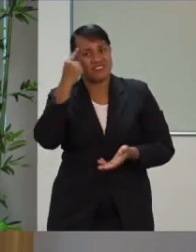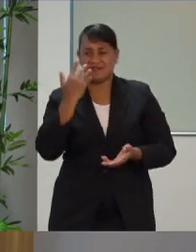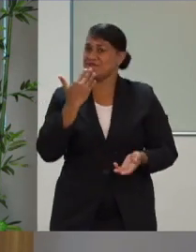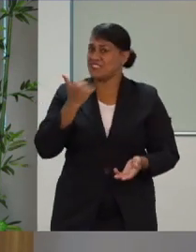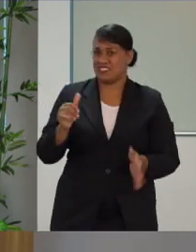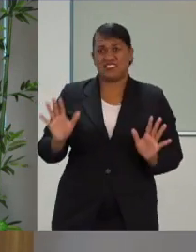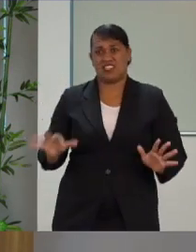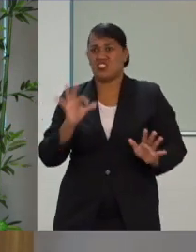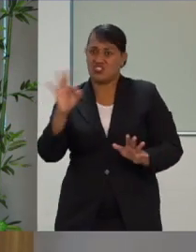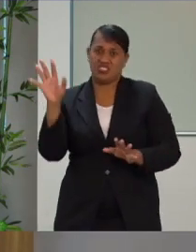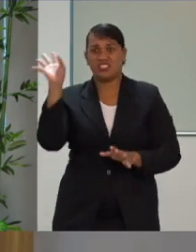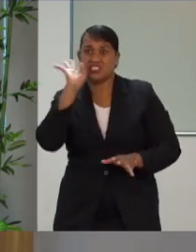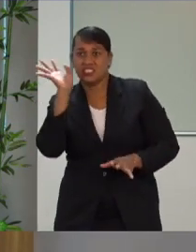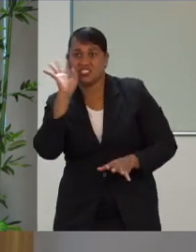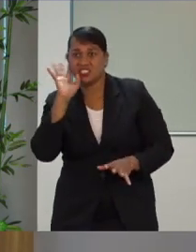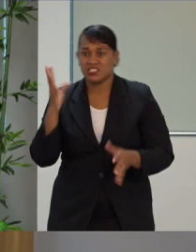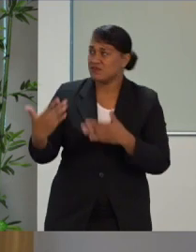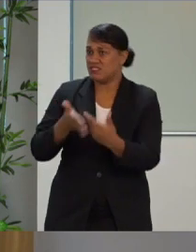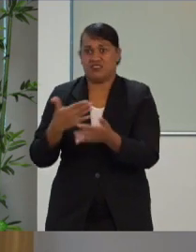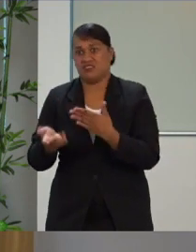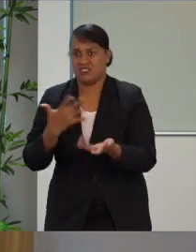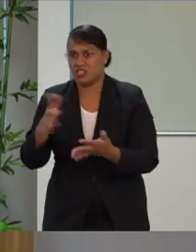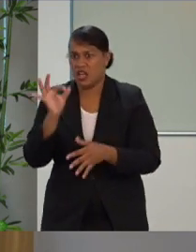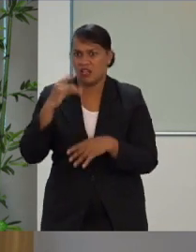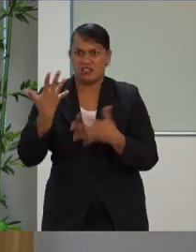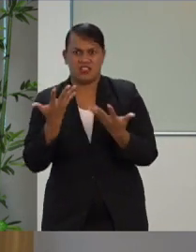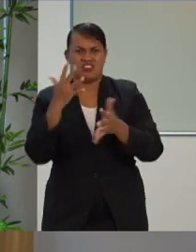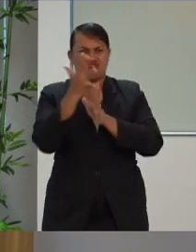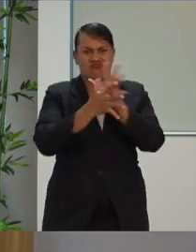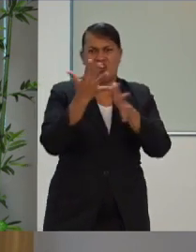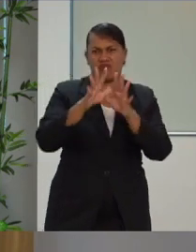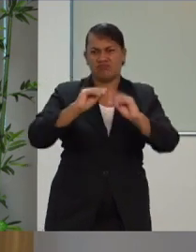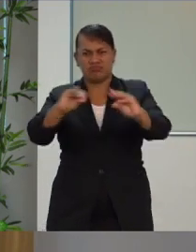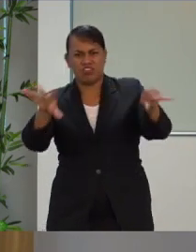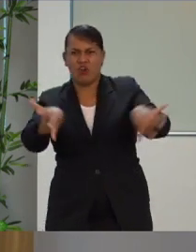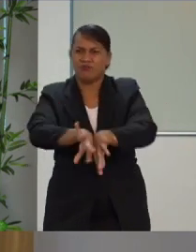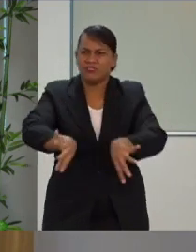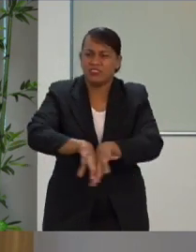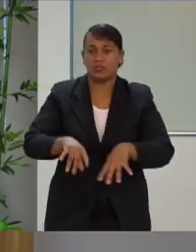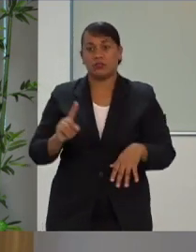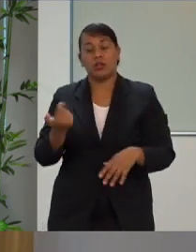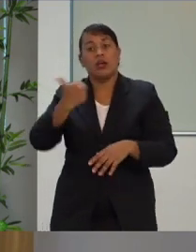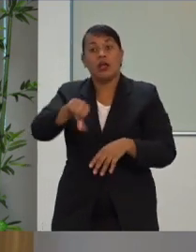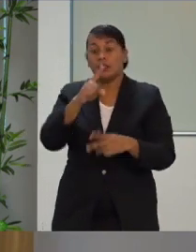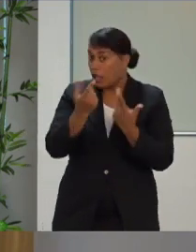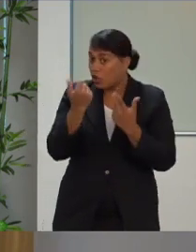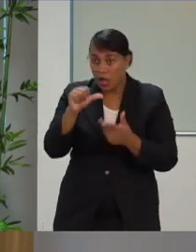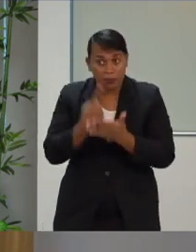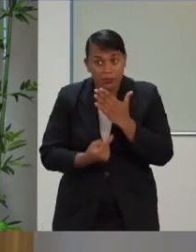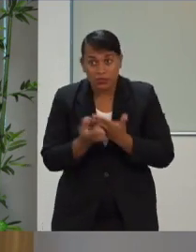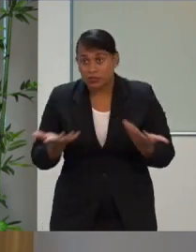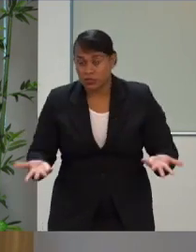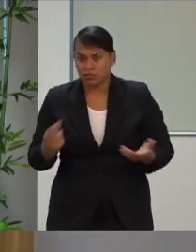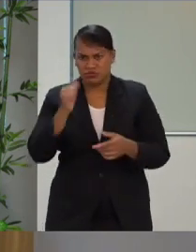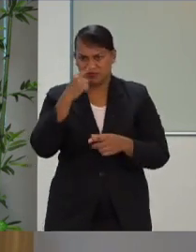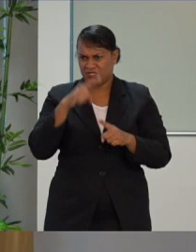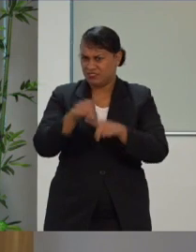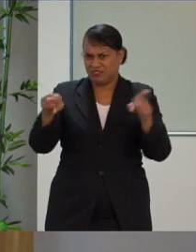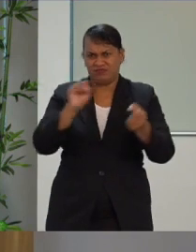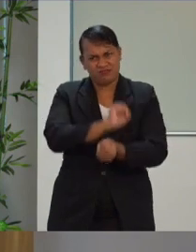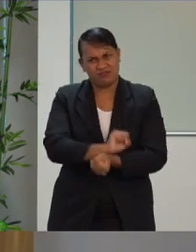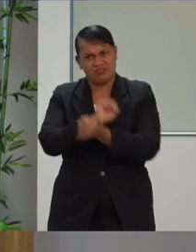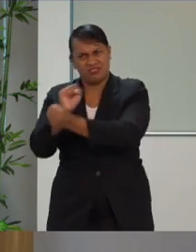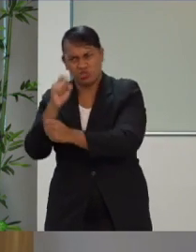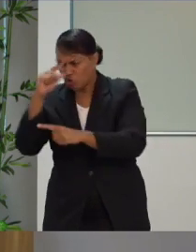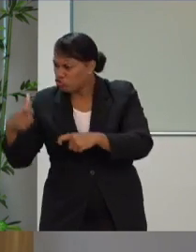such things. The reality of the matter is that if there was no such law, by now somebody would have challenged these people who have been arrested before the